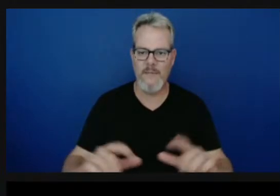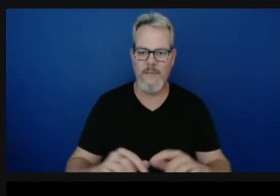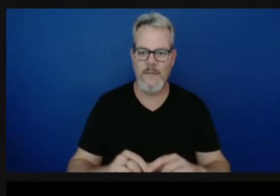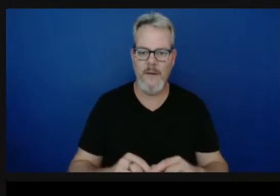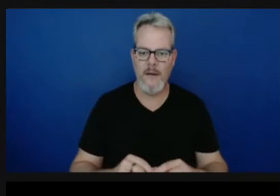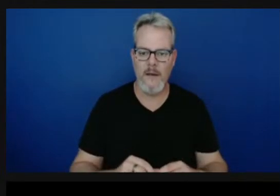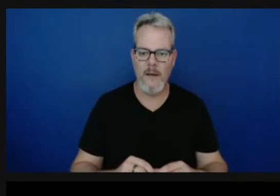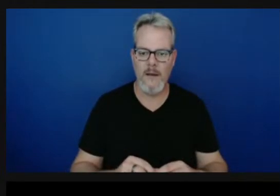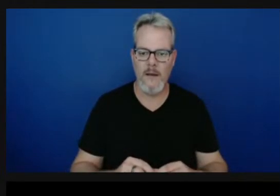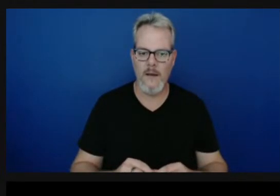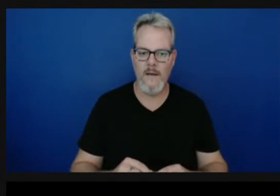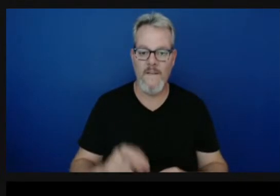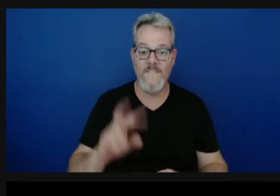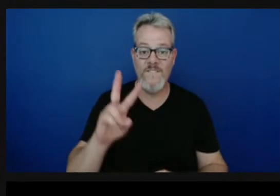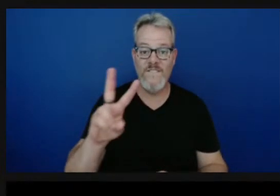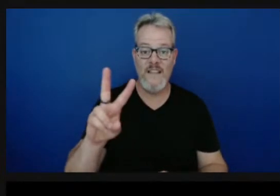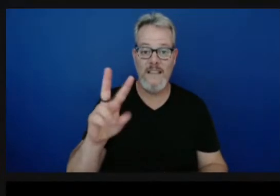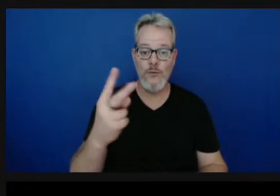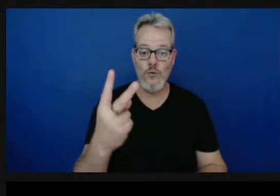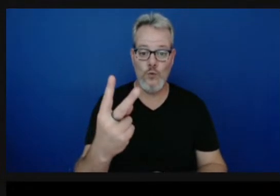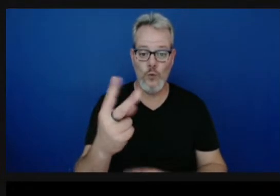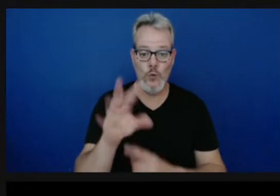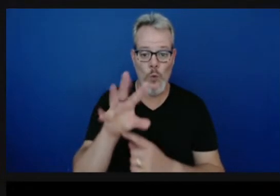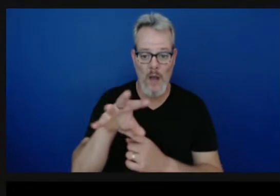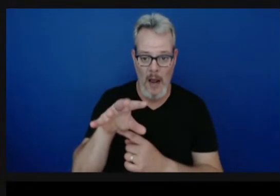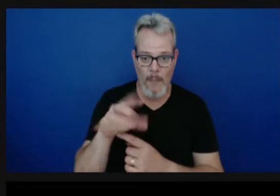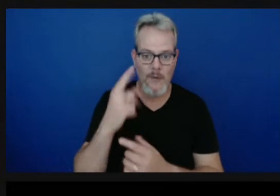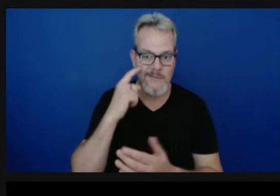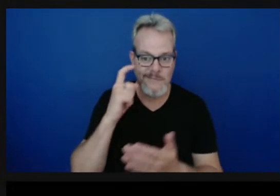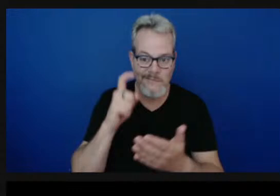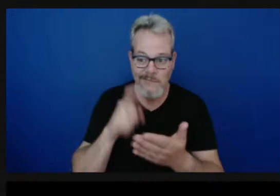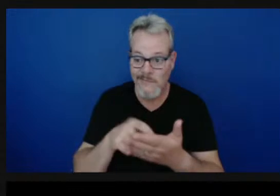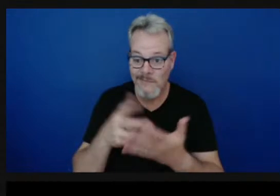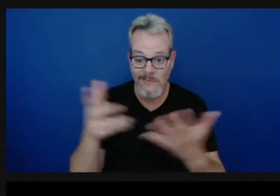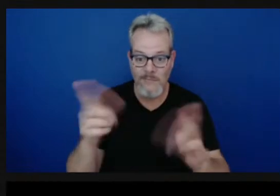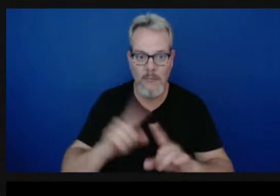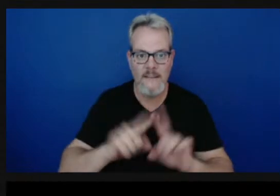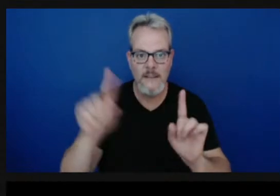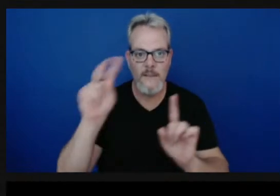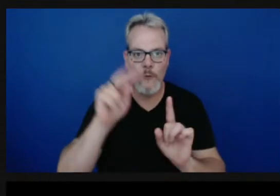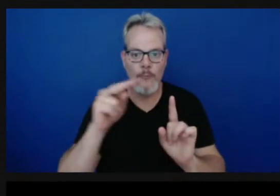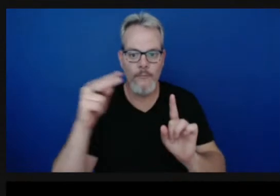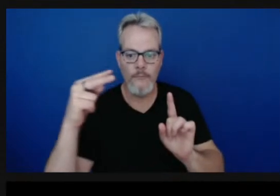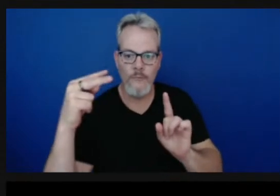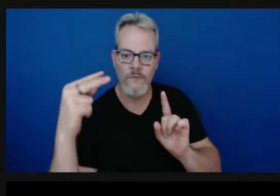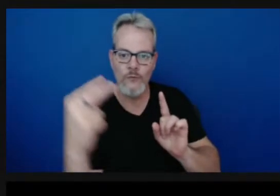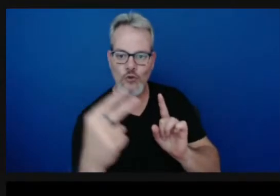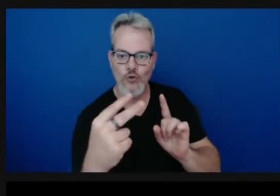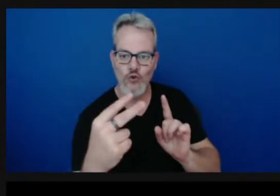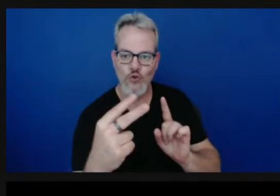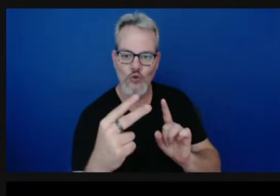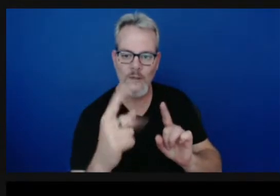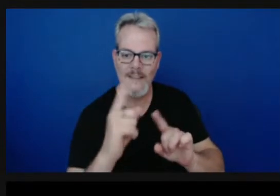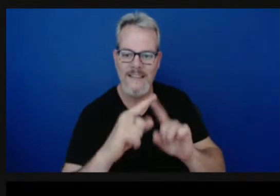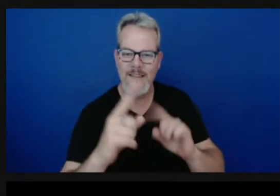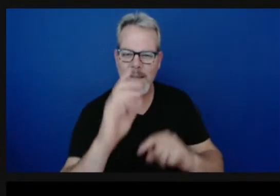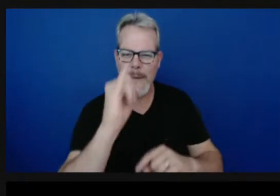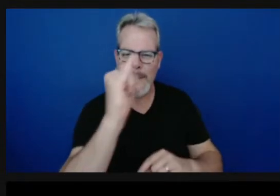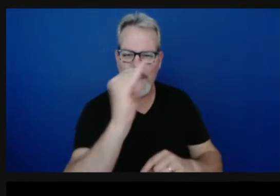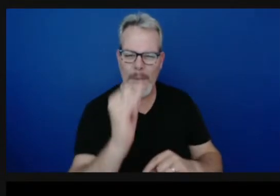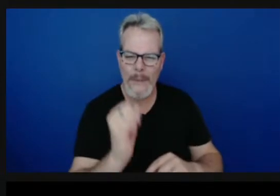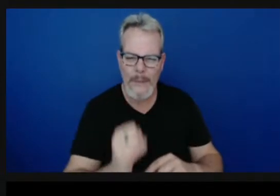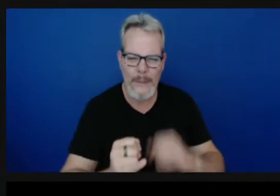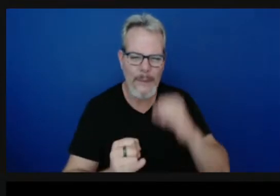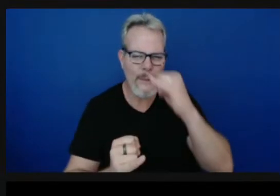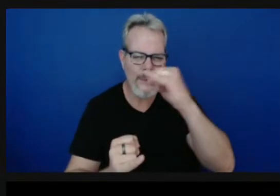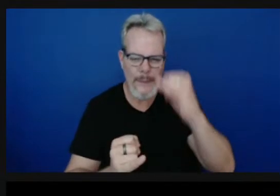here. And from this different view, you might notice that there are quite a few of these darker looking lines through here,